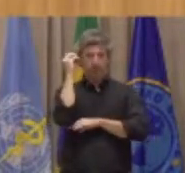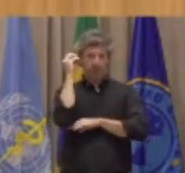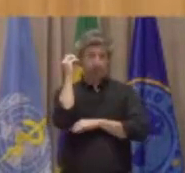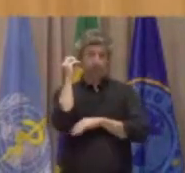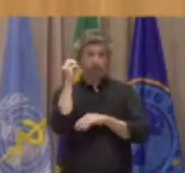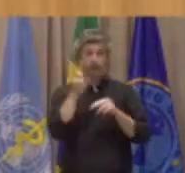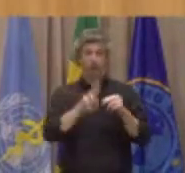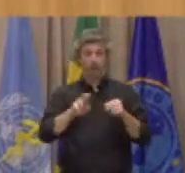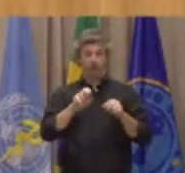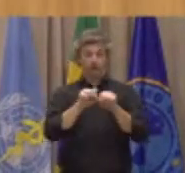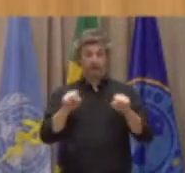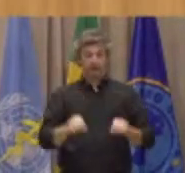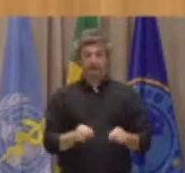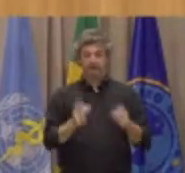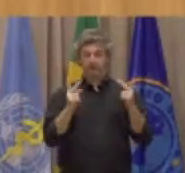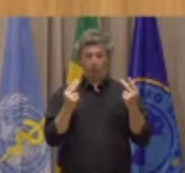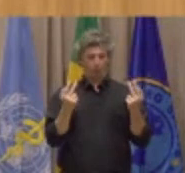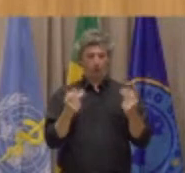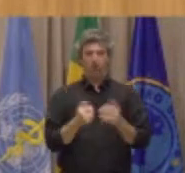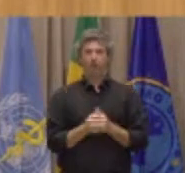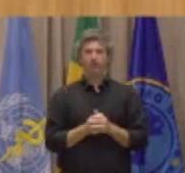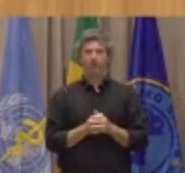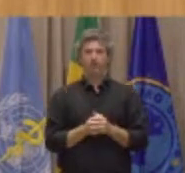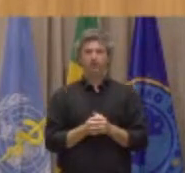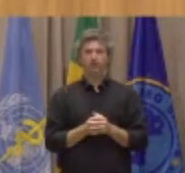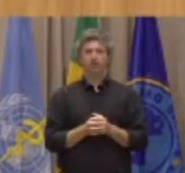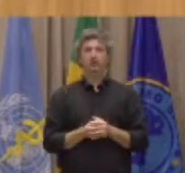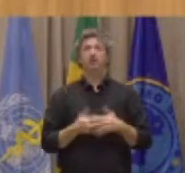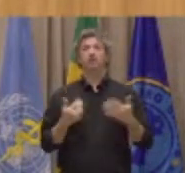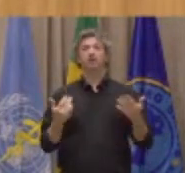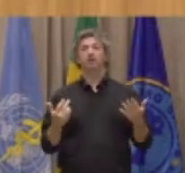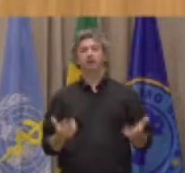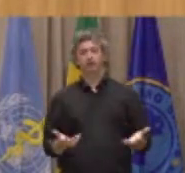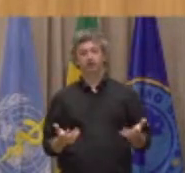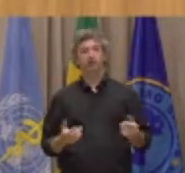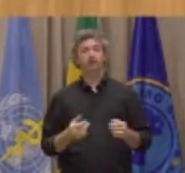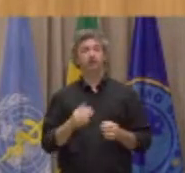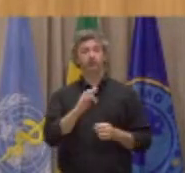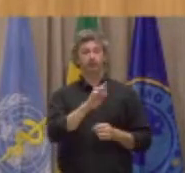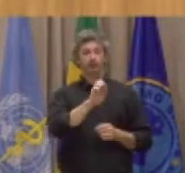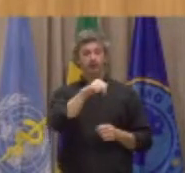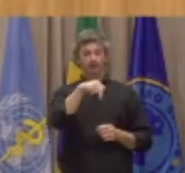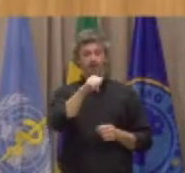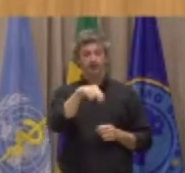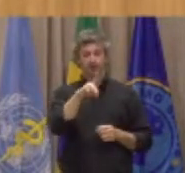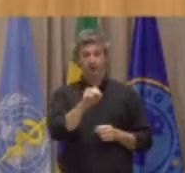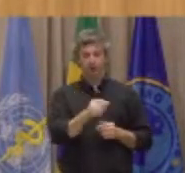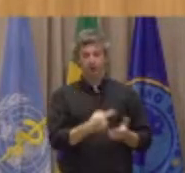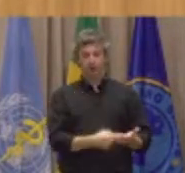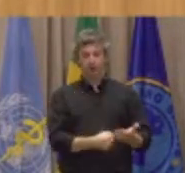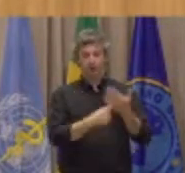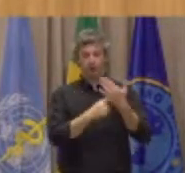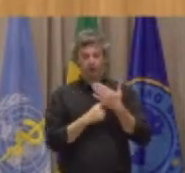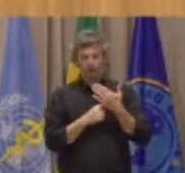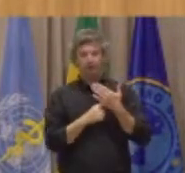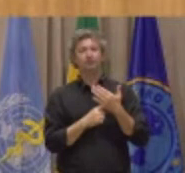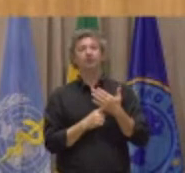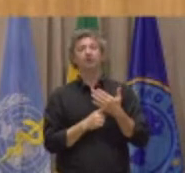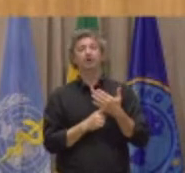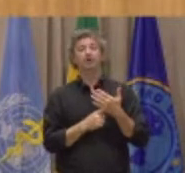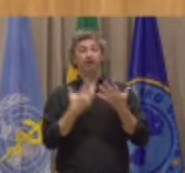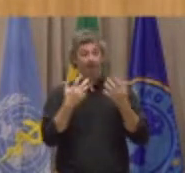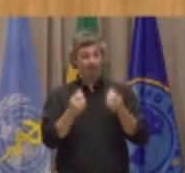Porto Alegre and use the same information system. What Fernando told me at